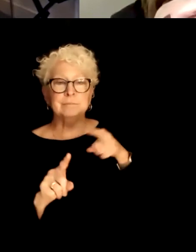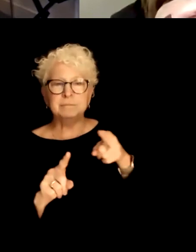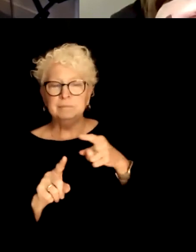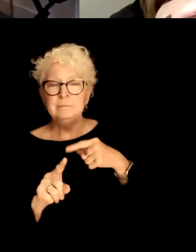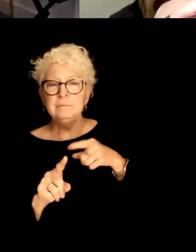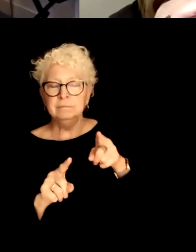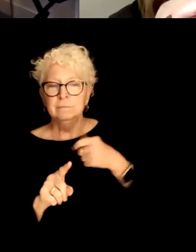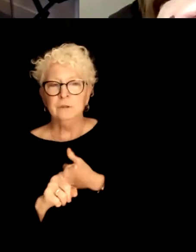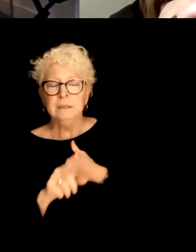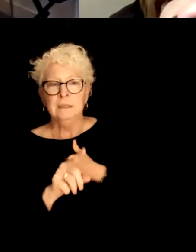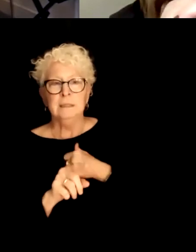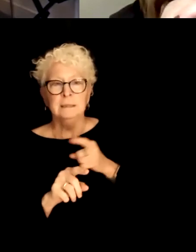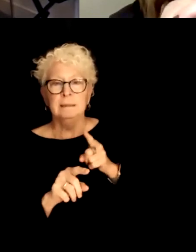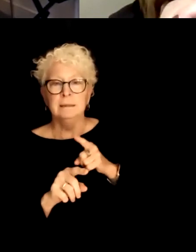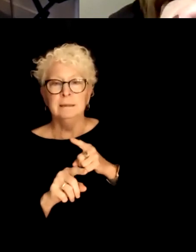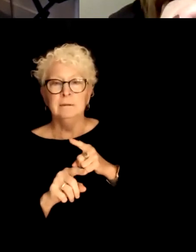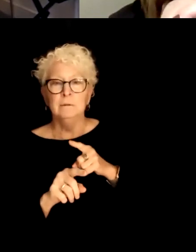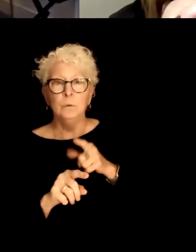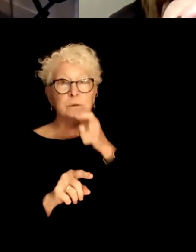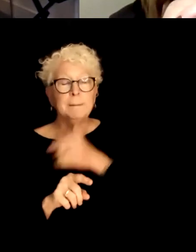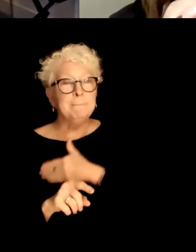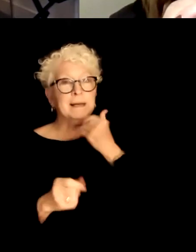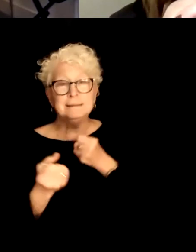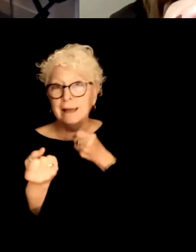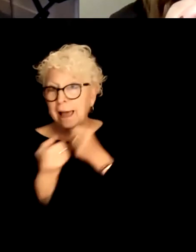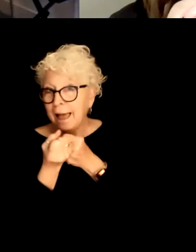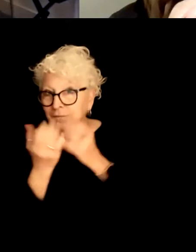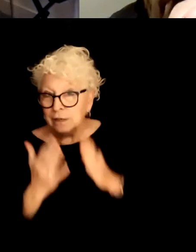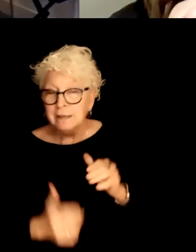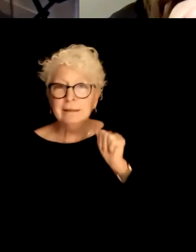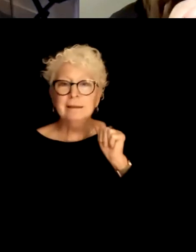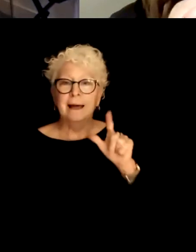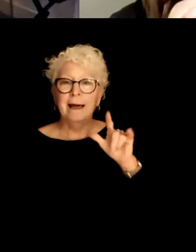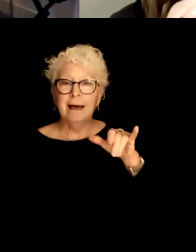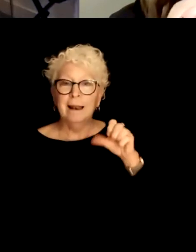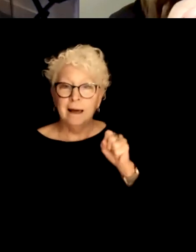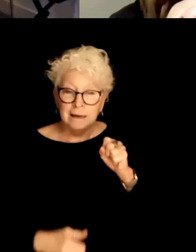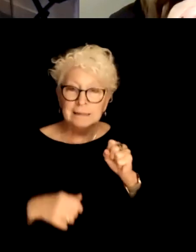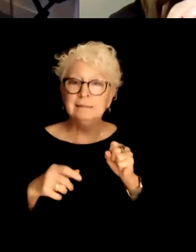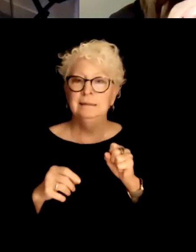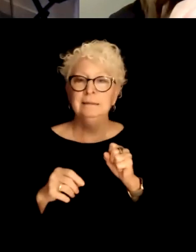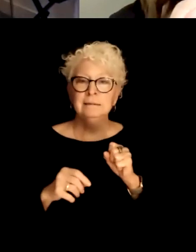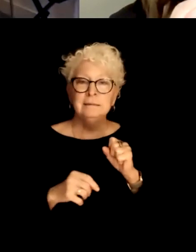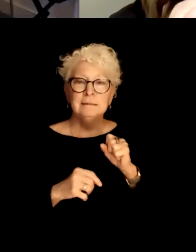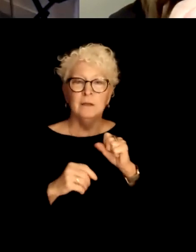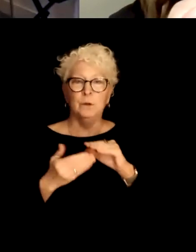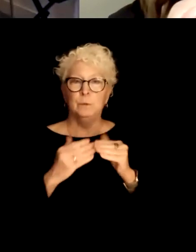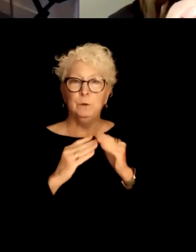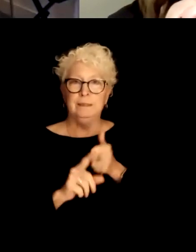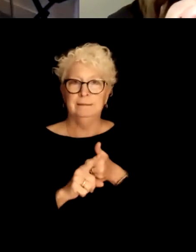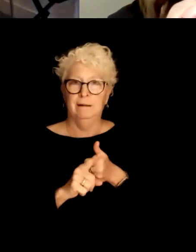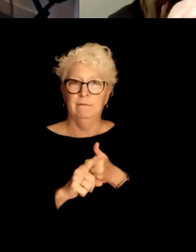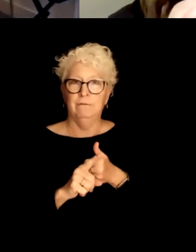our biggest allies and advocates, though, like throughout all of this, has been the long COVID community itself. So I'm really hopeful